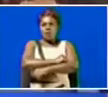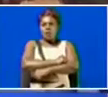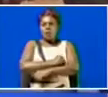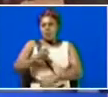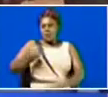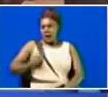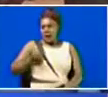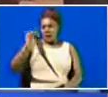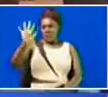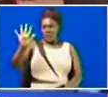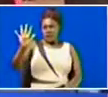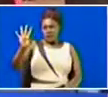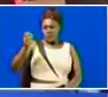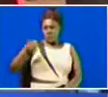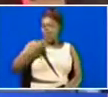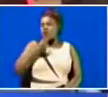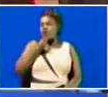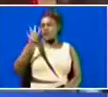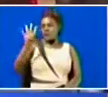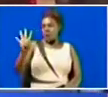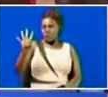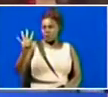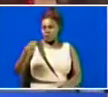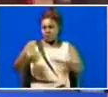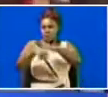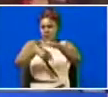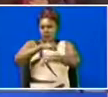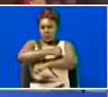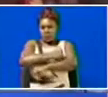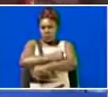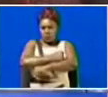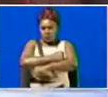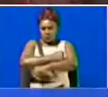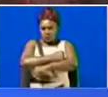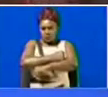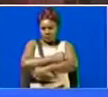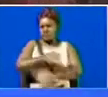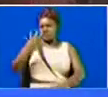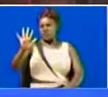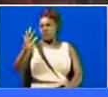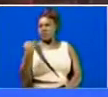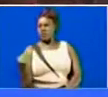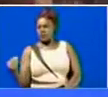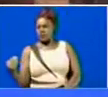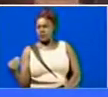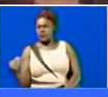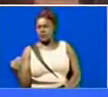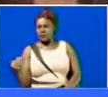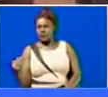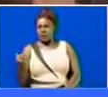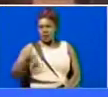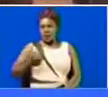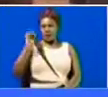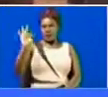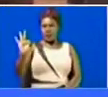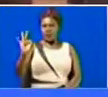5 girls and 4 boys. In the primary section, we have 5 children, that is 3